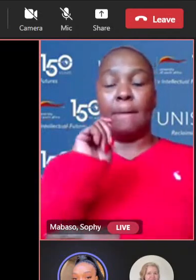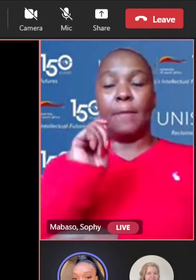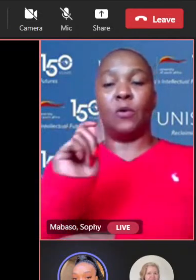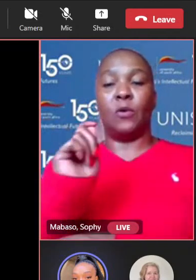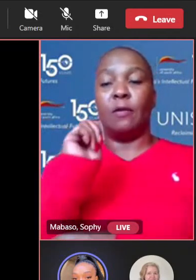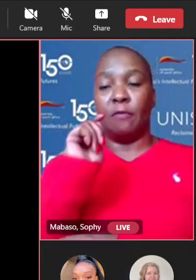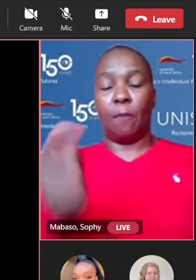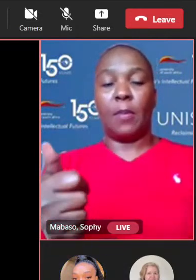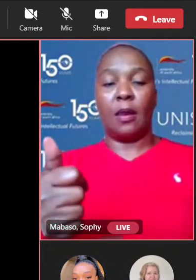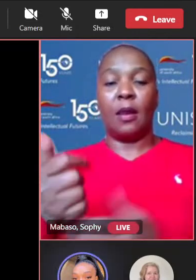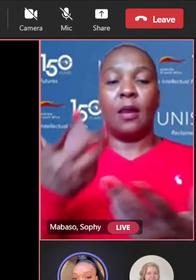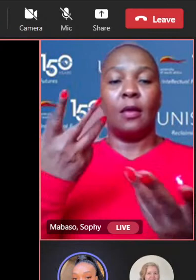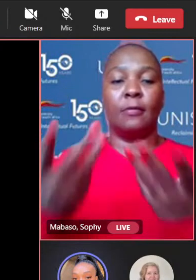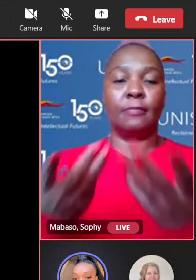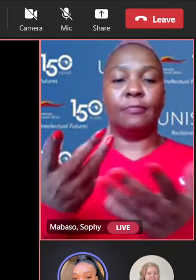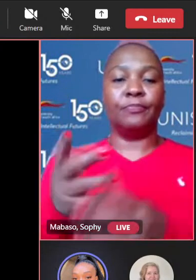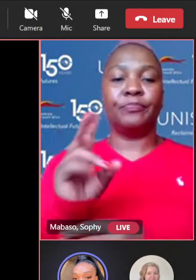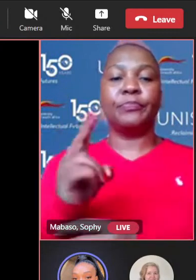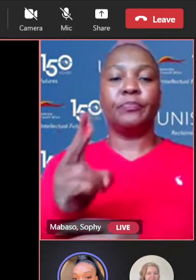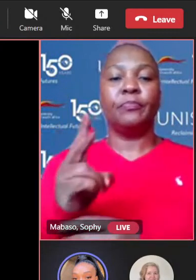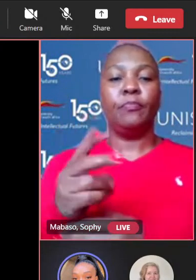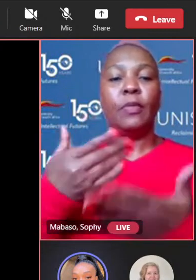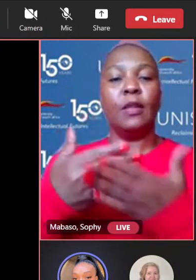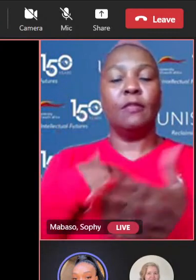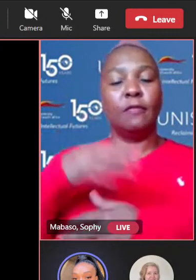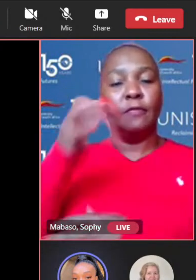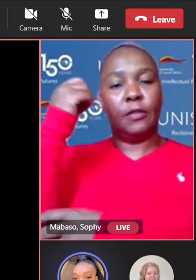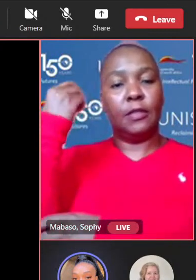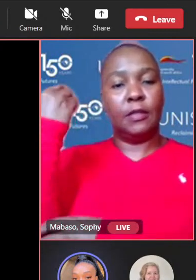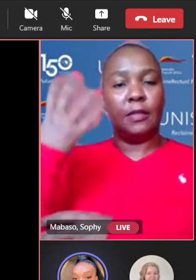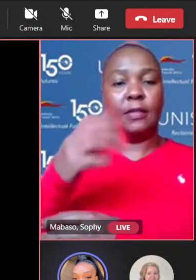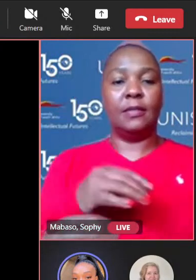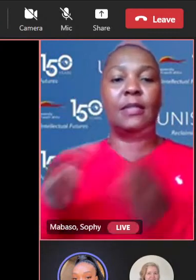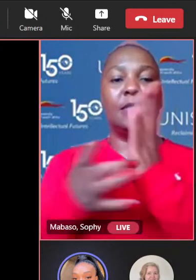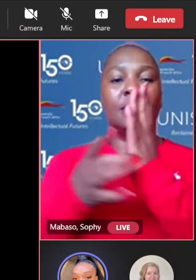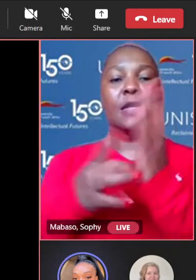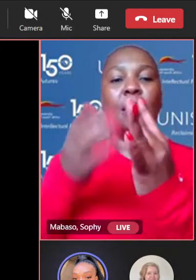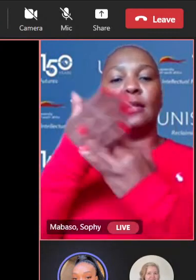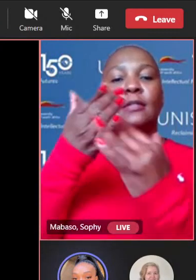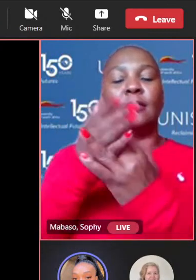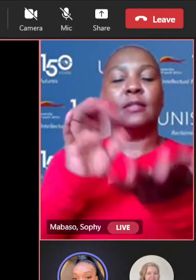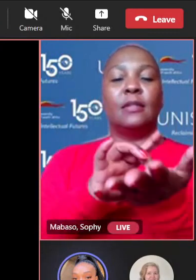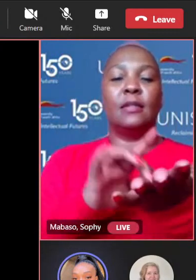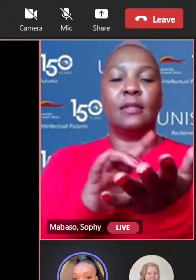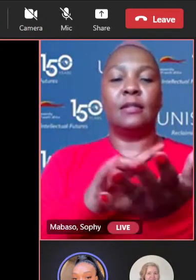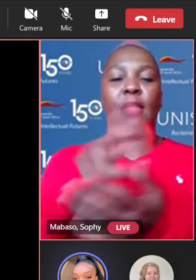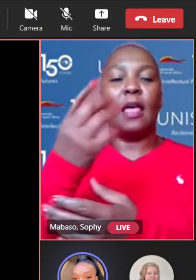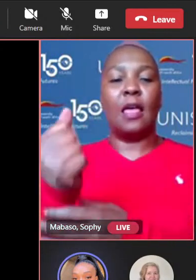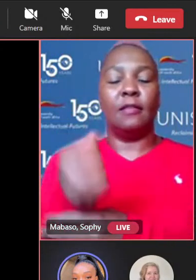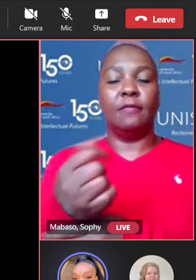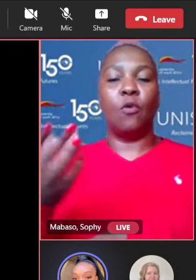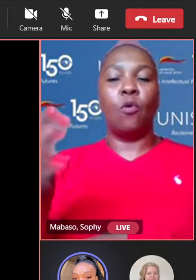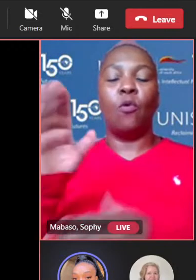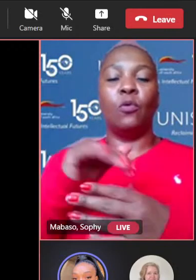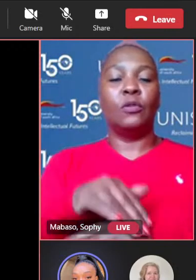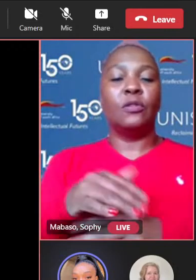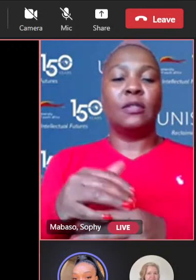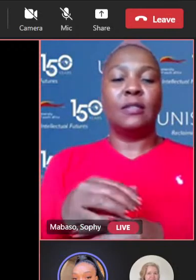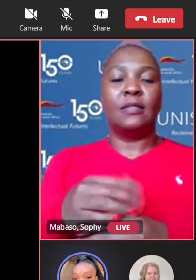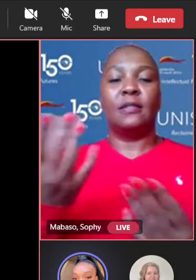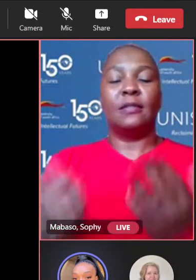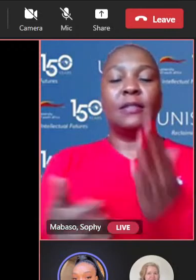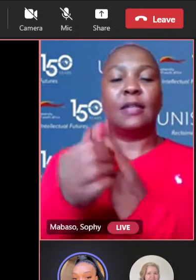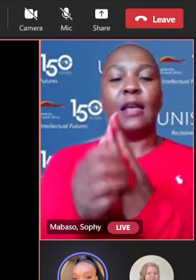centers. Also, before I forget to mention, the digital access centers do have an on-site trained